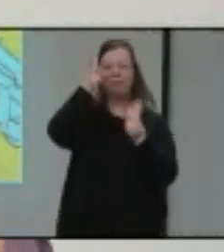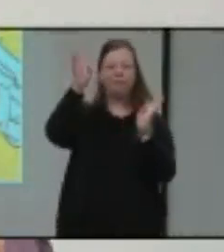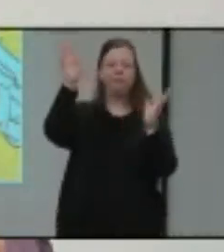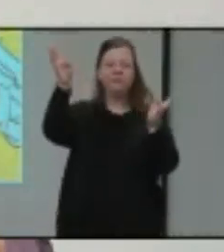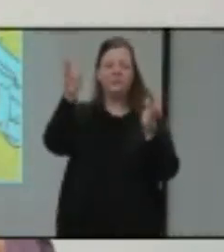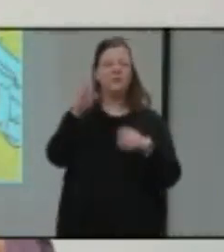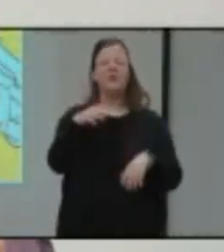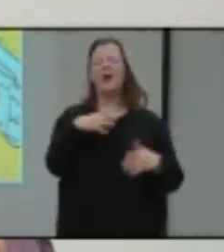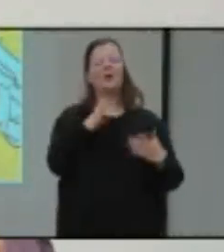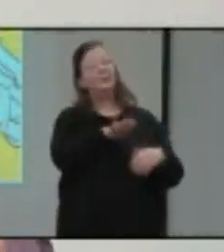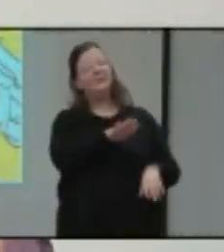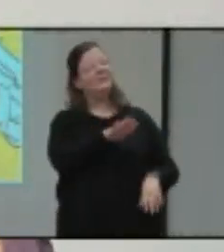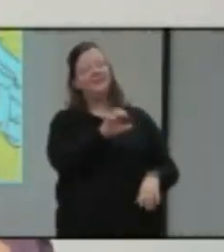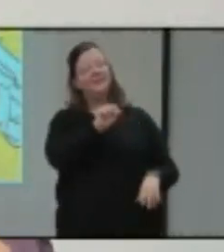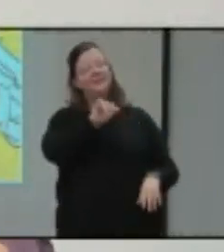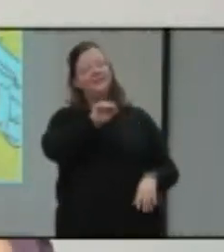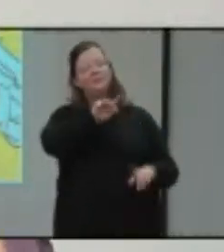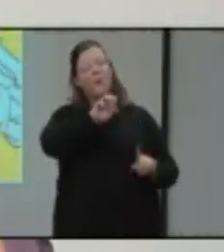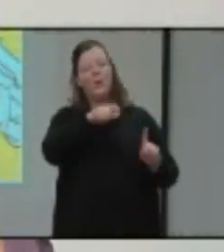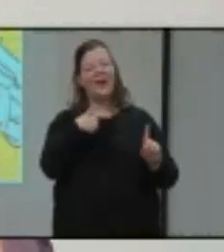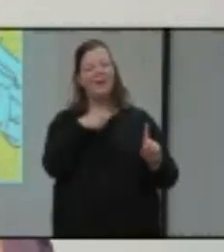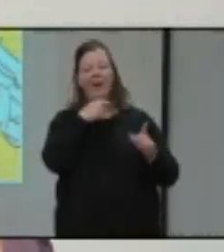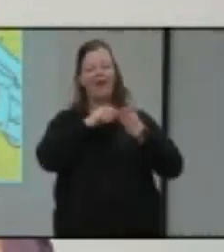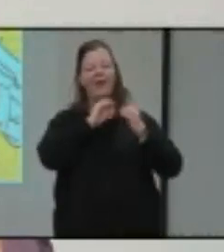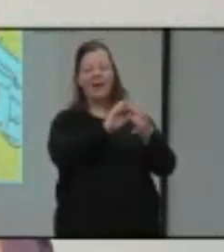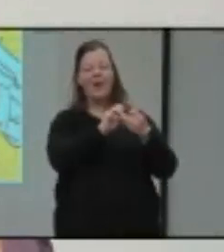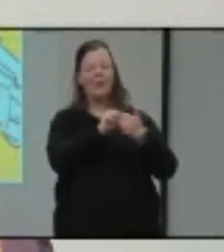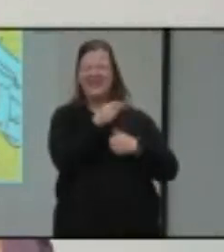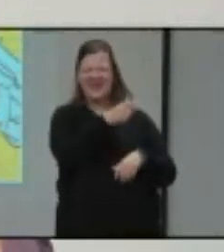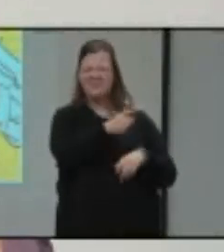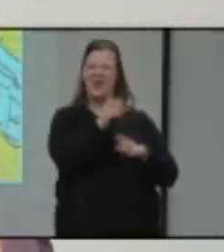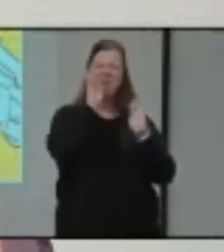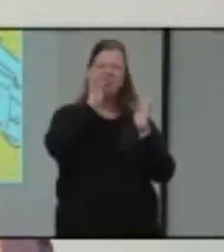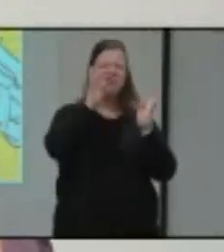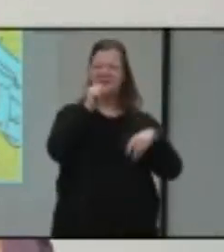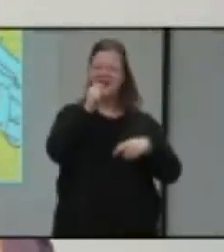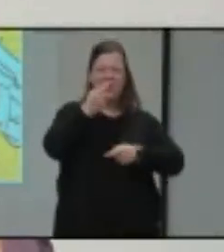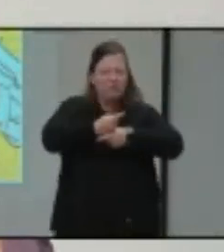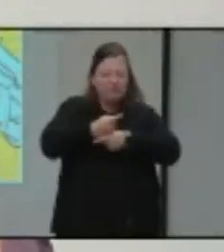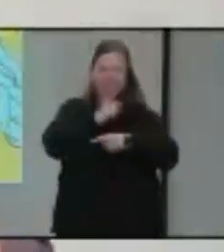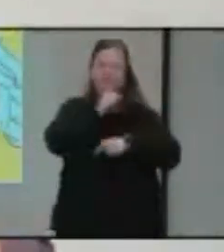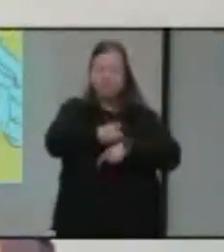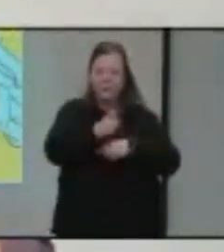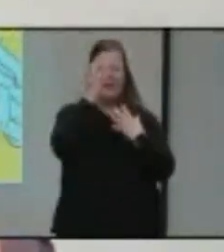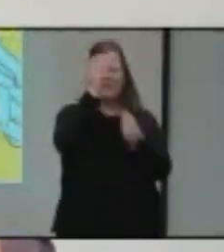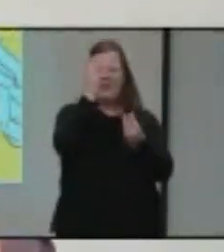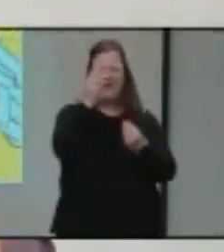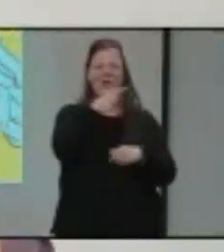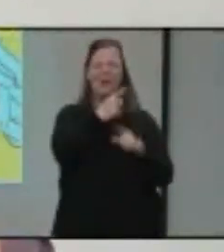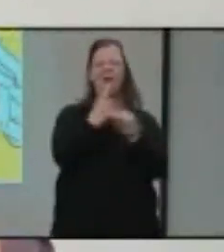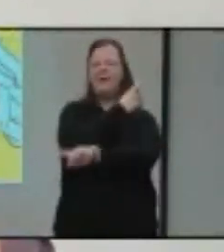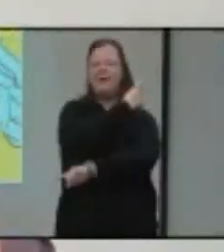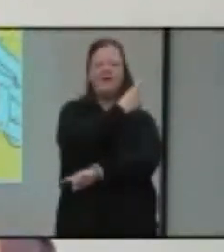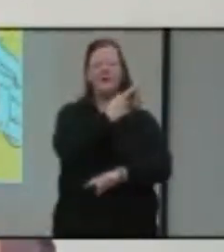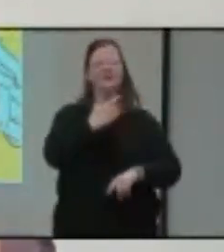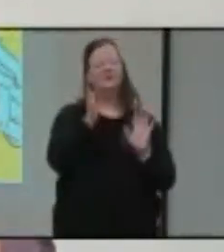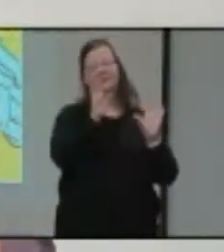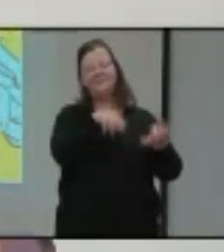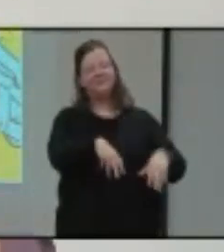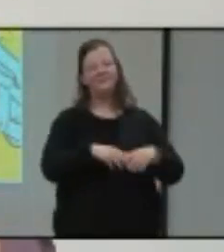Simone. I'm not going to debate a conspiracy theorist, honey. Get off my phone. I'm hanging my little